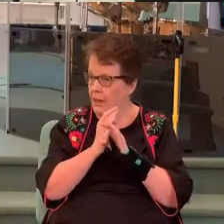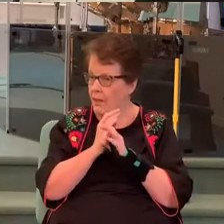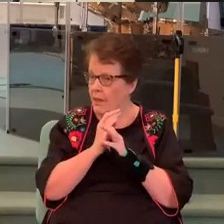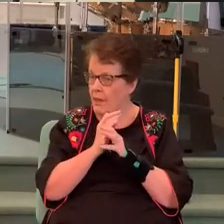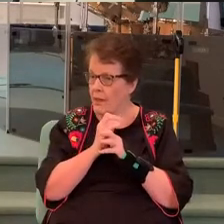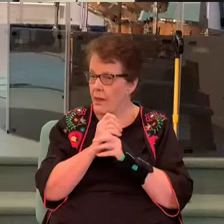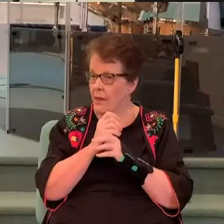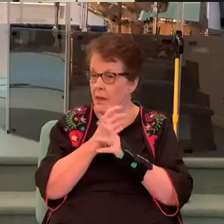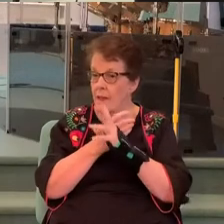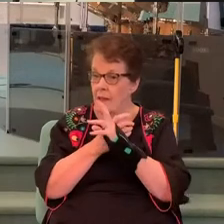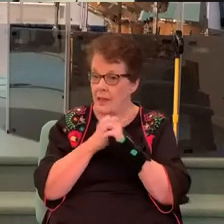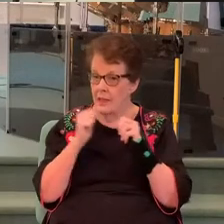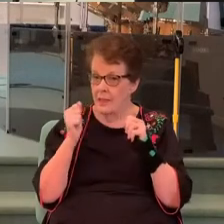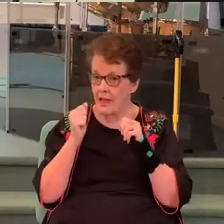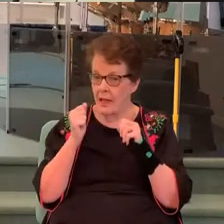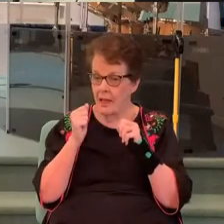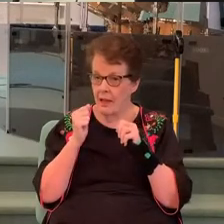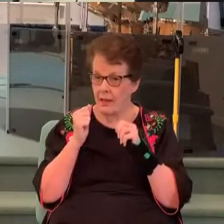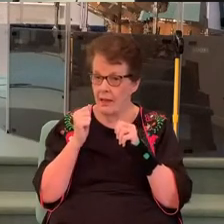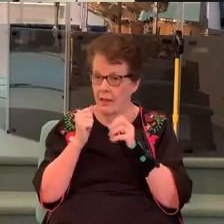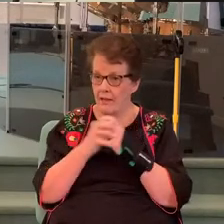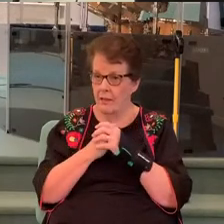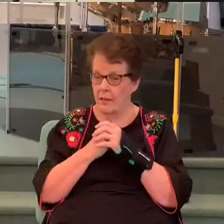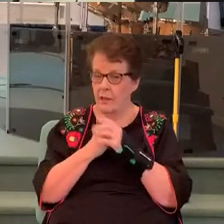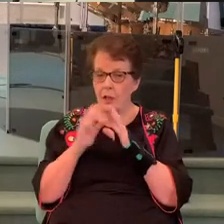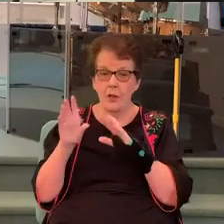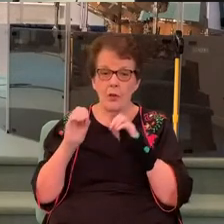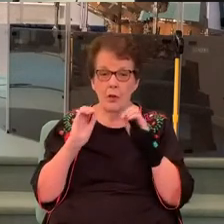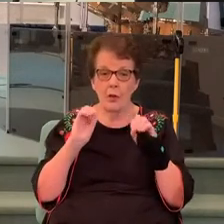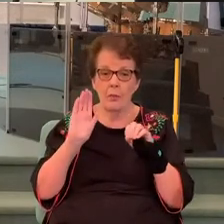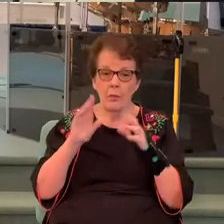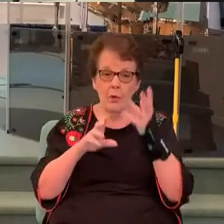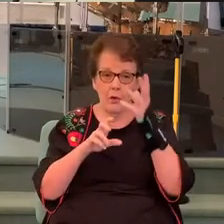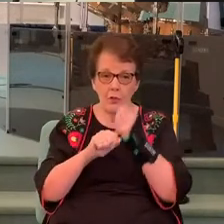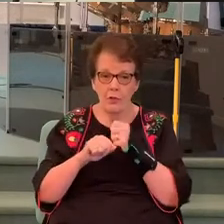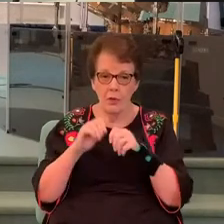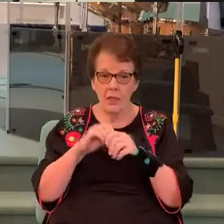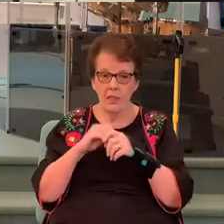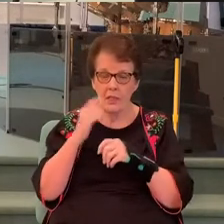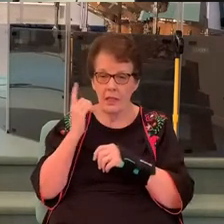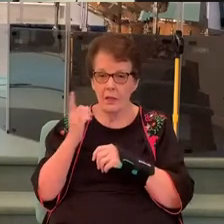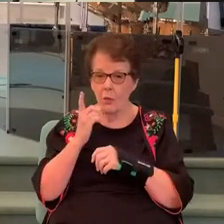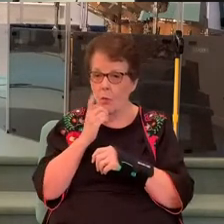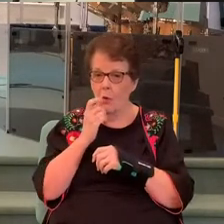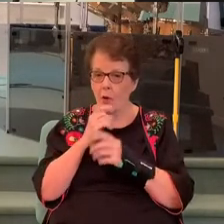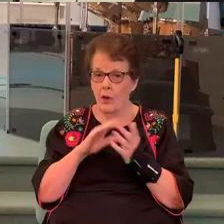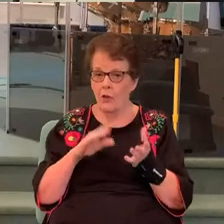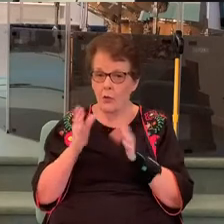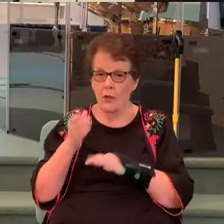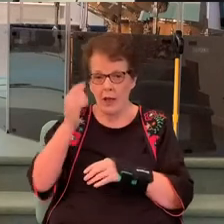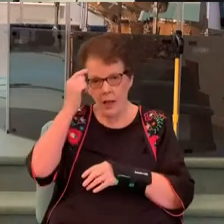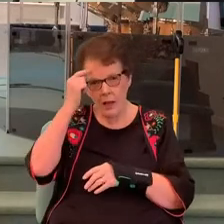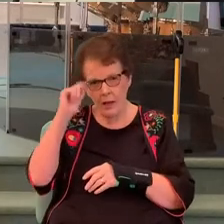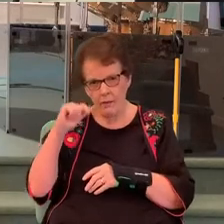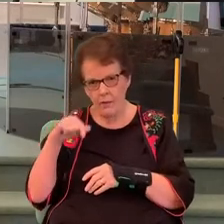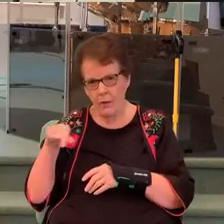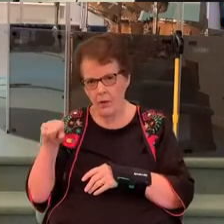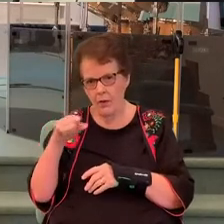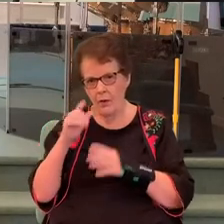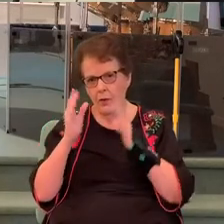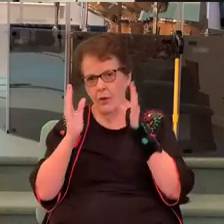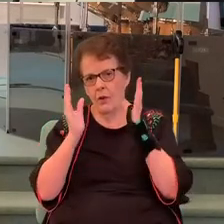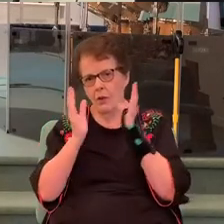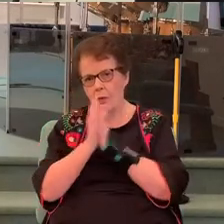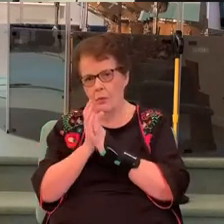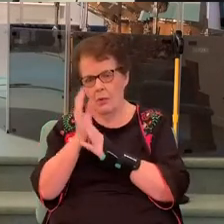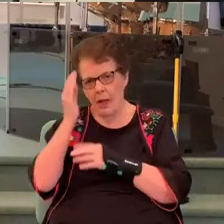faith that saves, and that is when you pray and you place your trust in the one who has died for you. You pray and you acknowledge